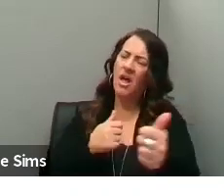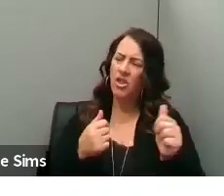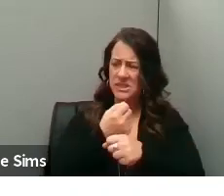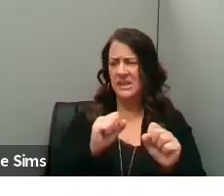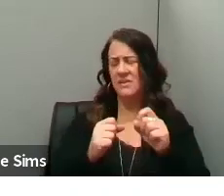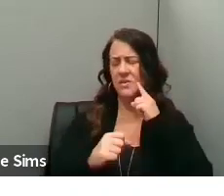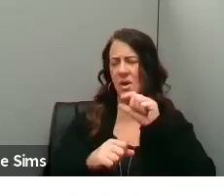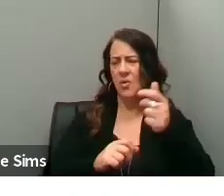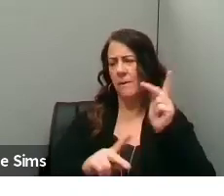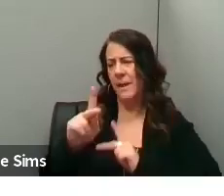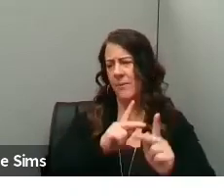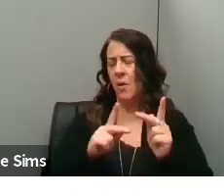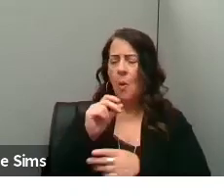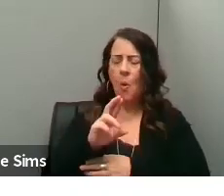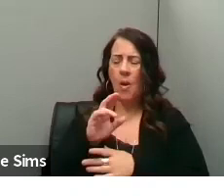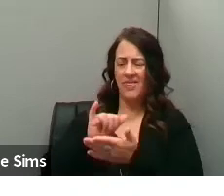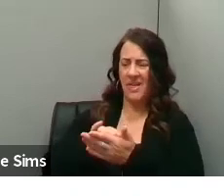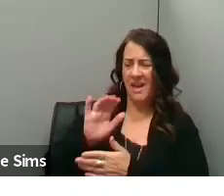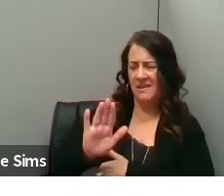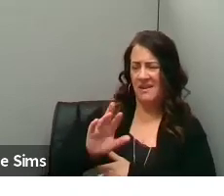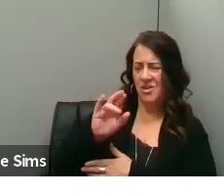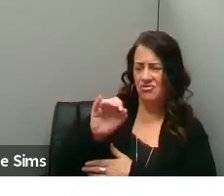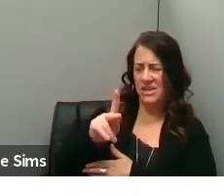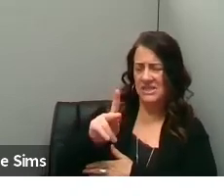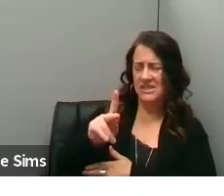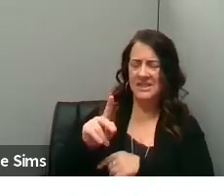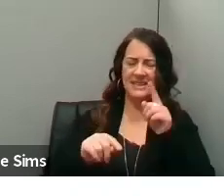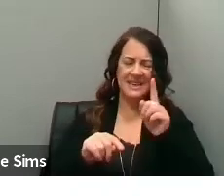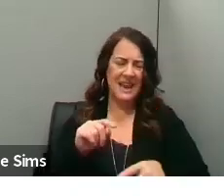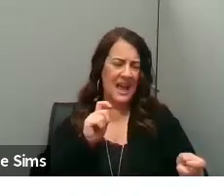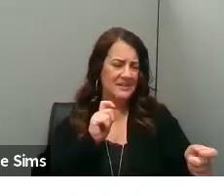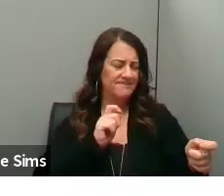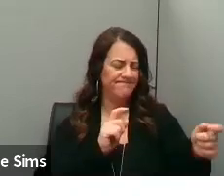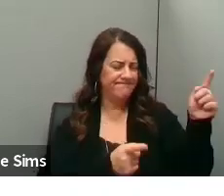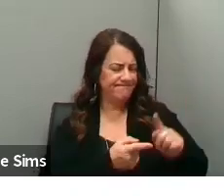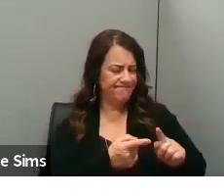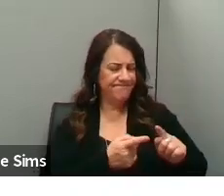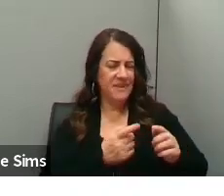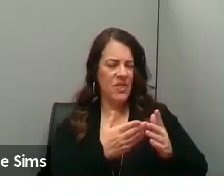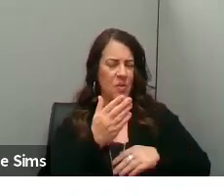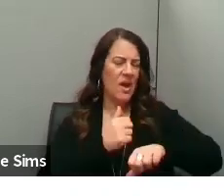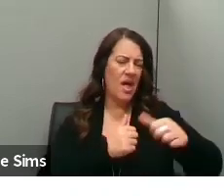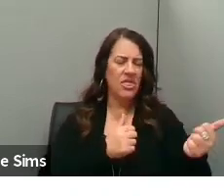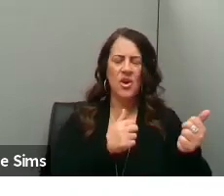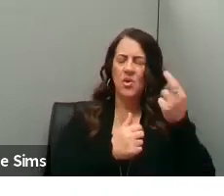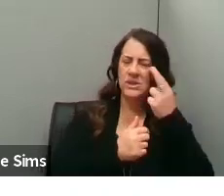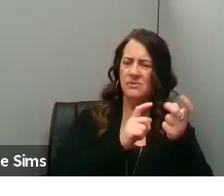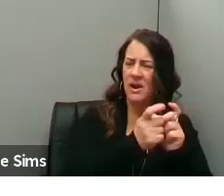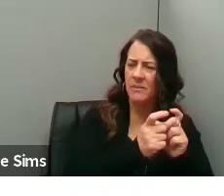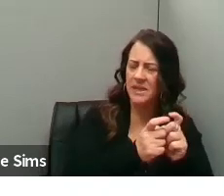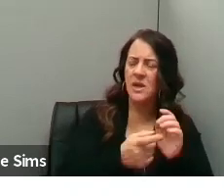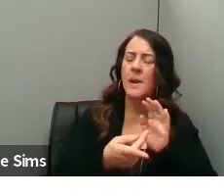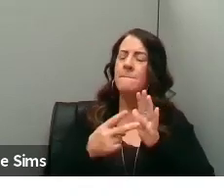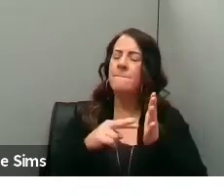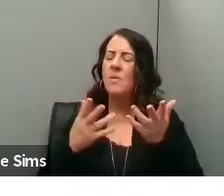risk cannot be mitigated by another reasonable accommodation. So basically what